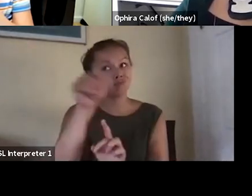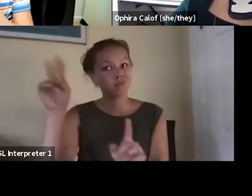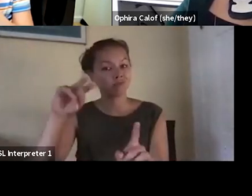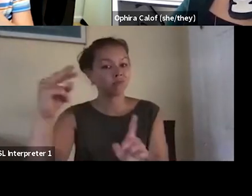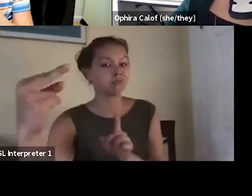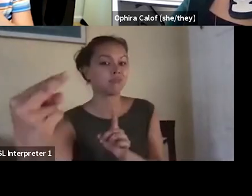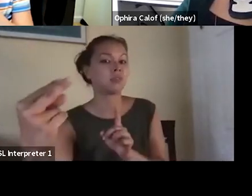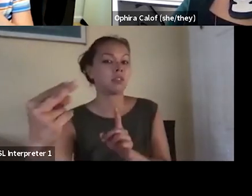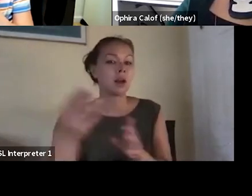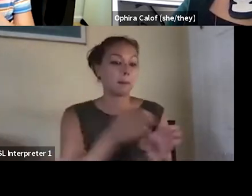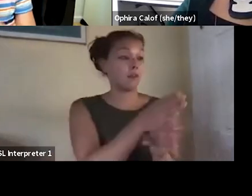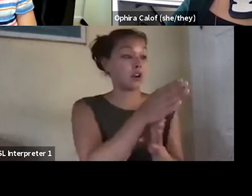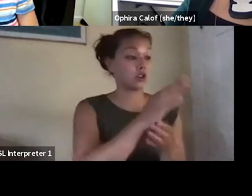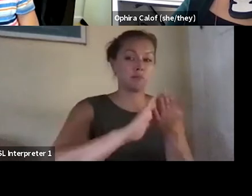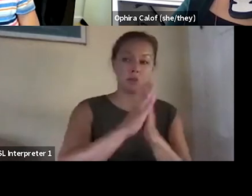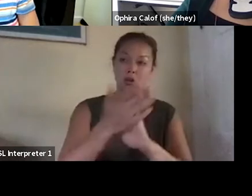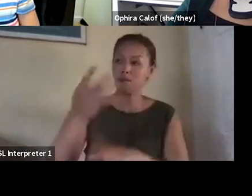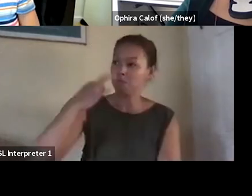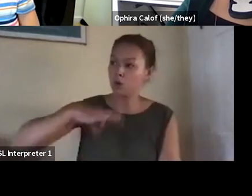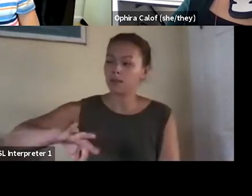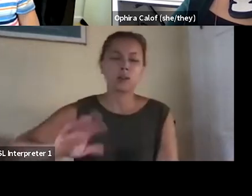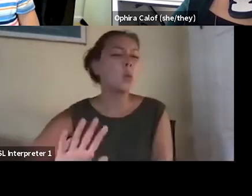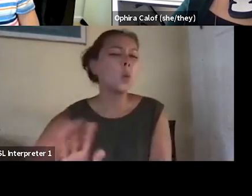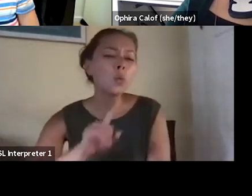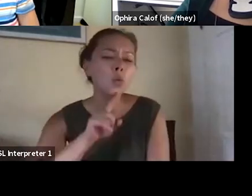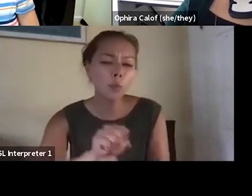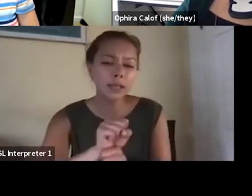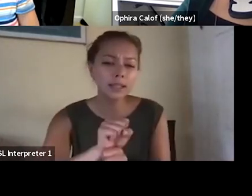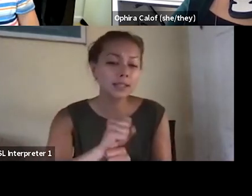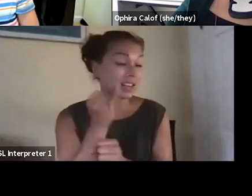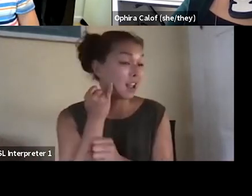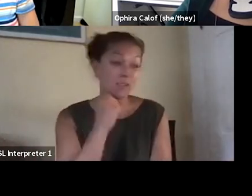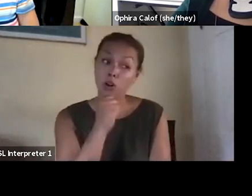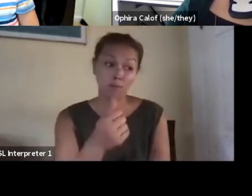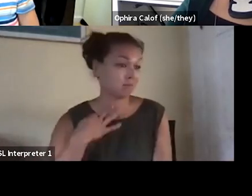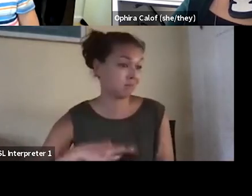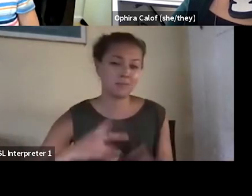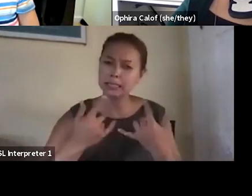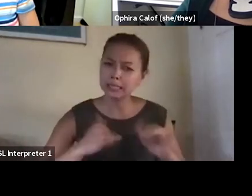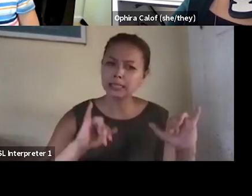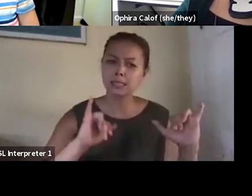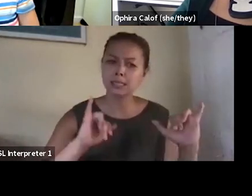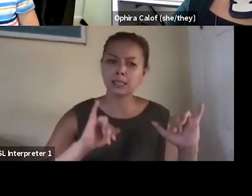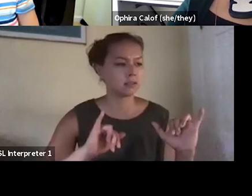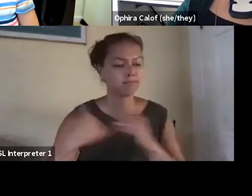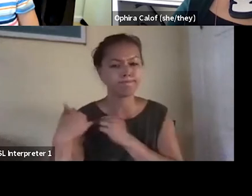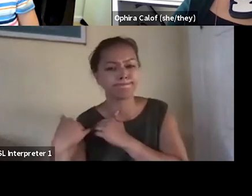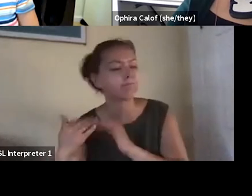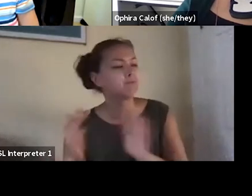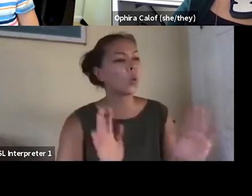potential are more of a liability and aren't really worth the risk. And so I think, you know, once those people who we view with